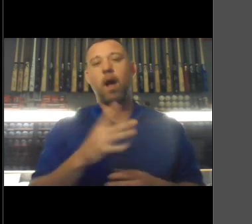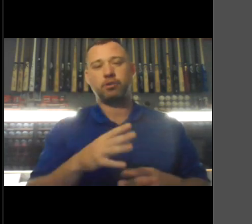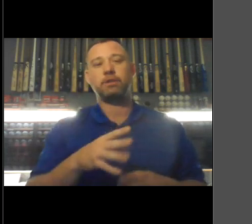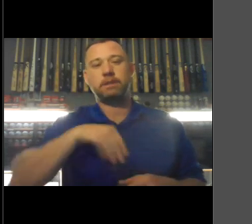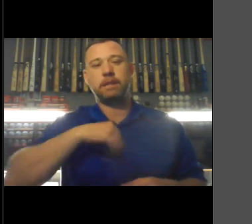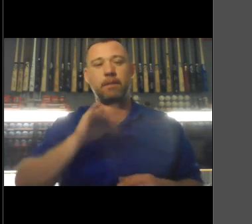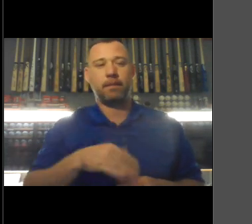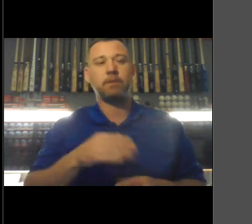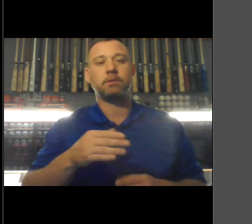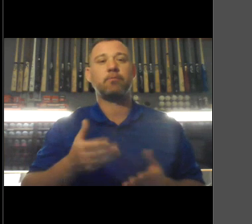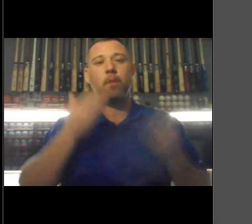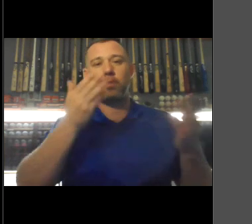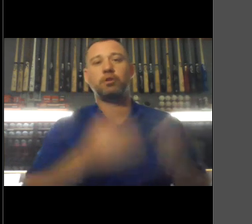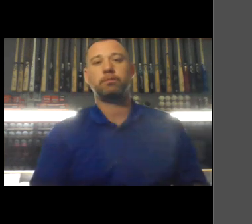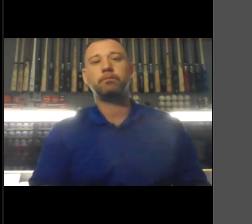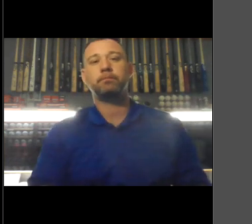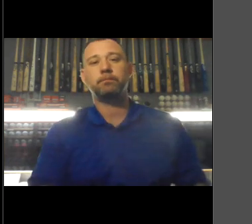promotional opportunity.